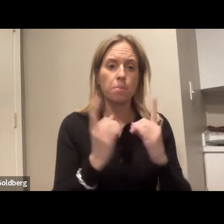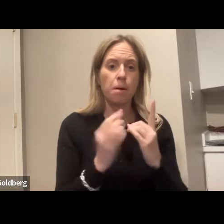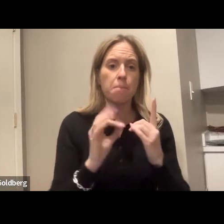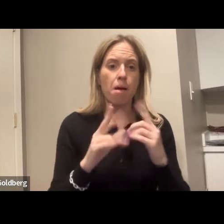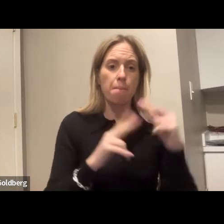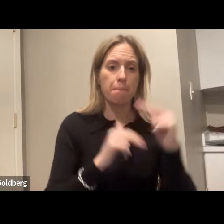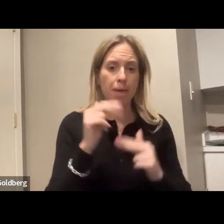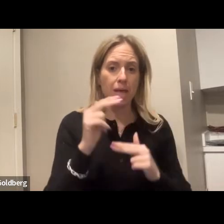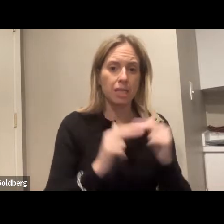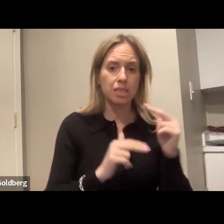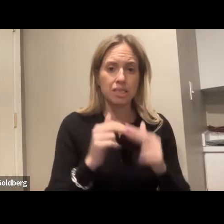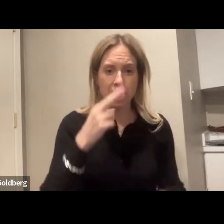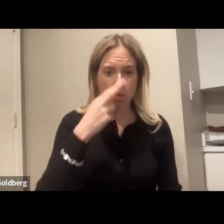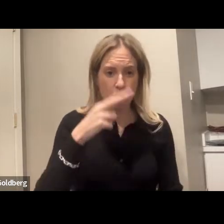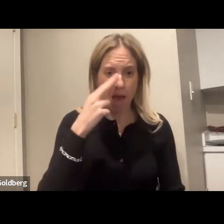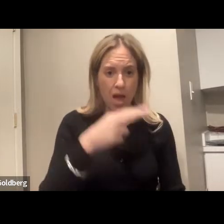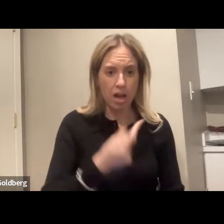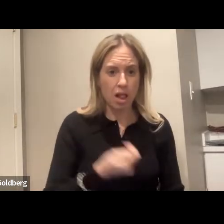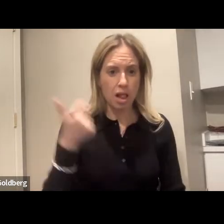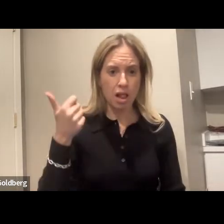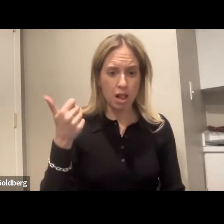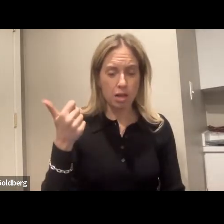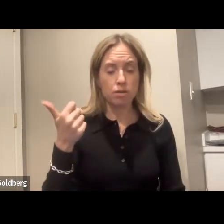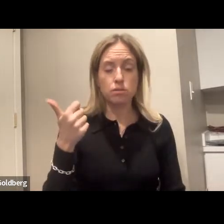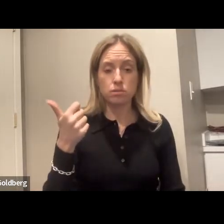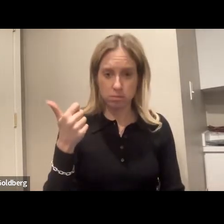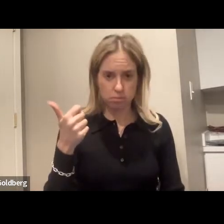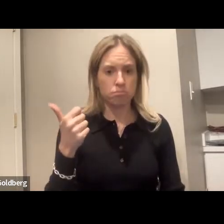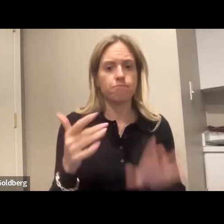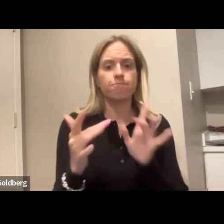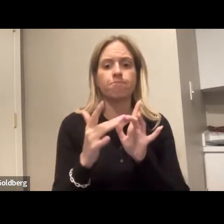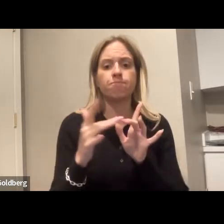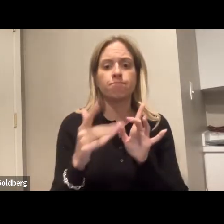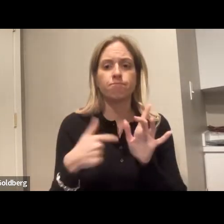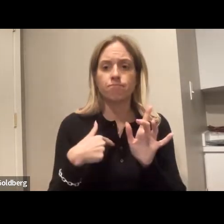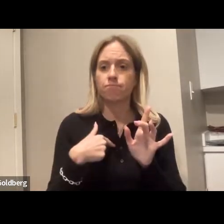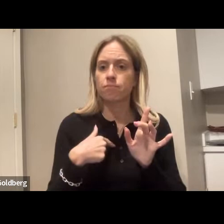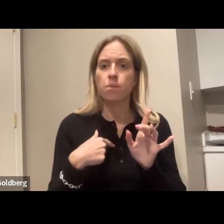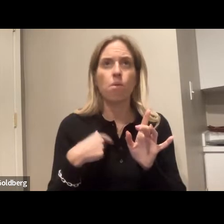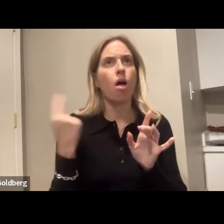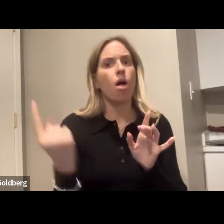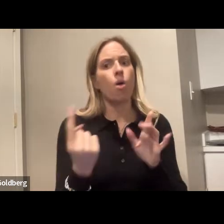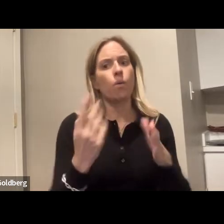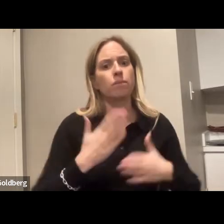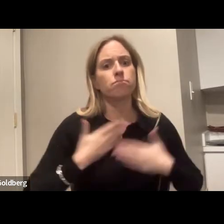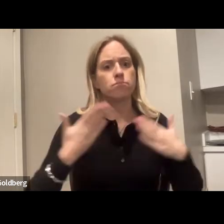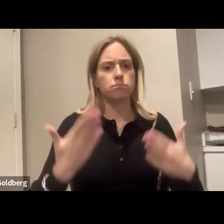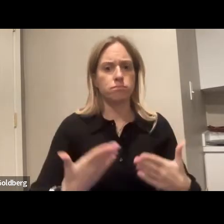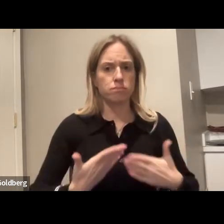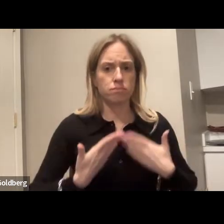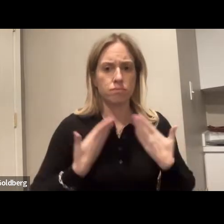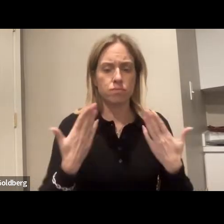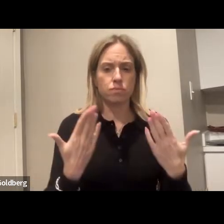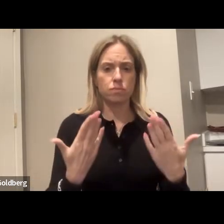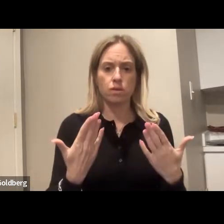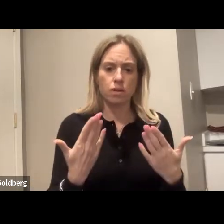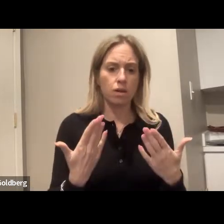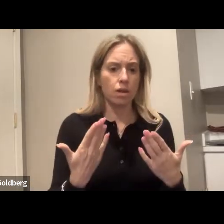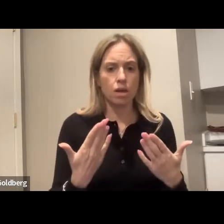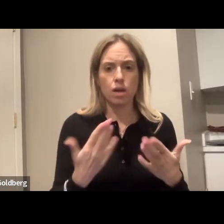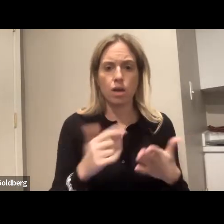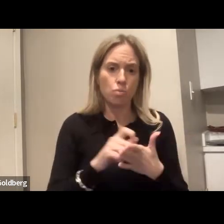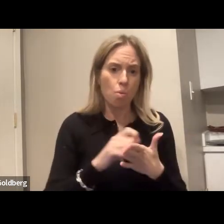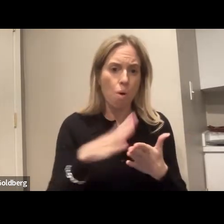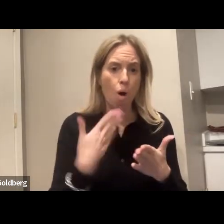rat abatement as well. So certainly reach out to me. I'm always happy to know all of my constituents, and I want to